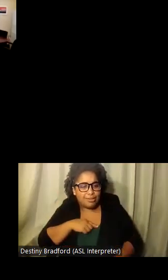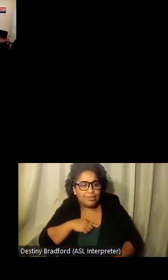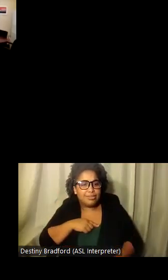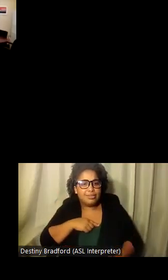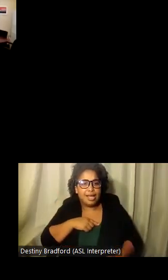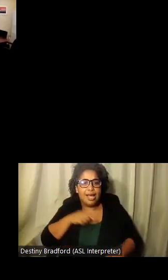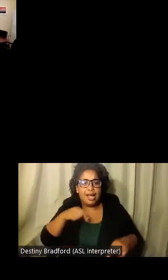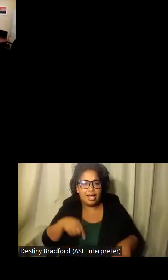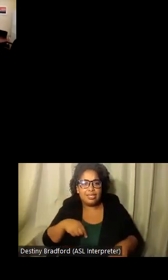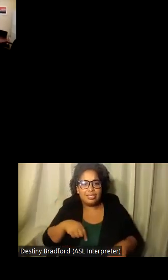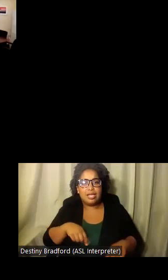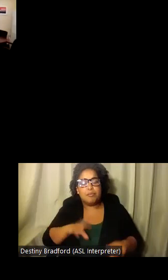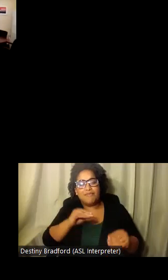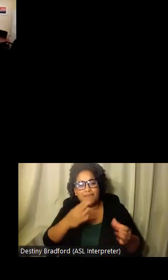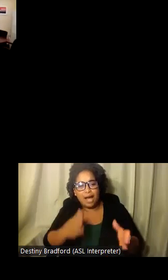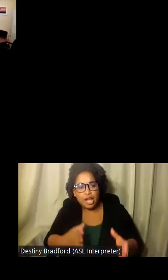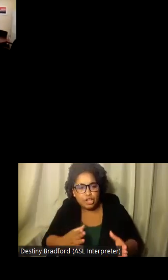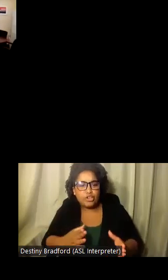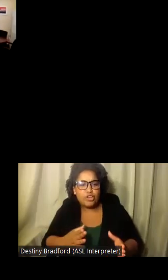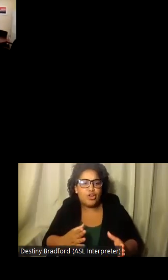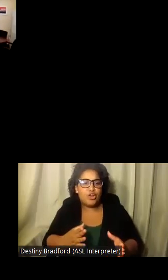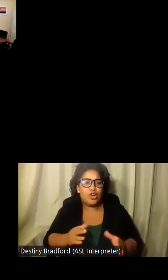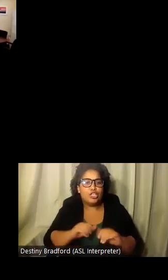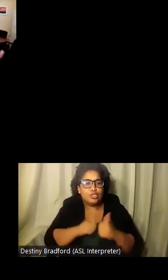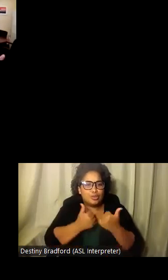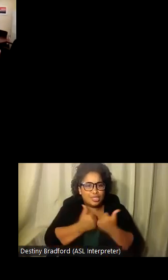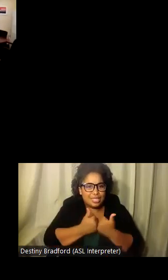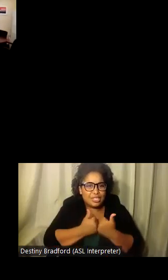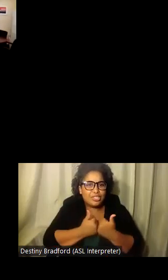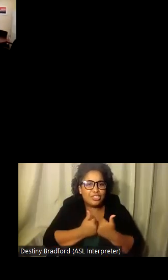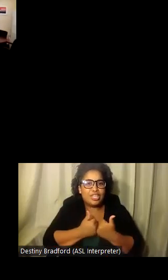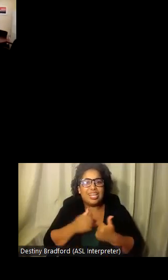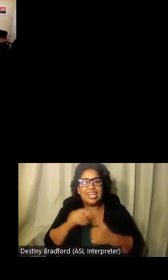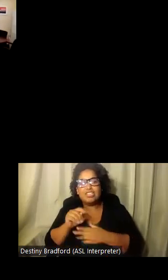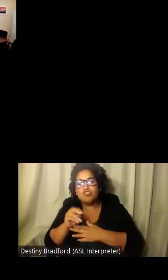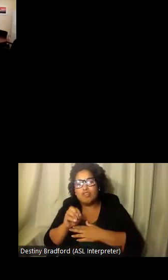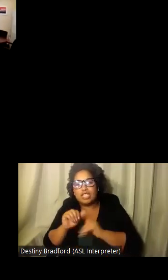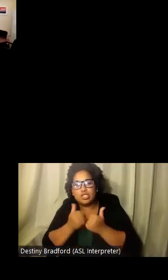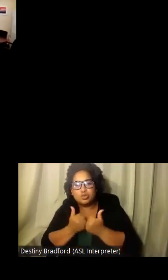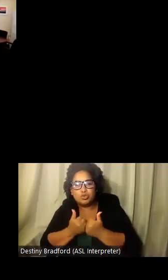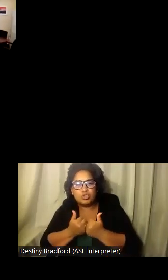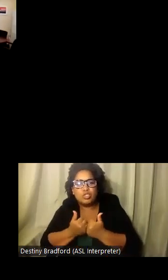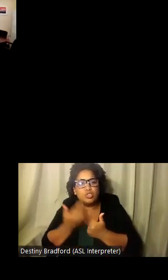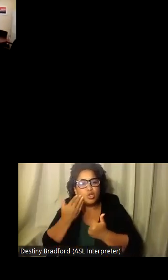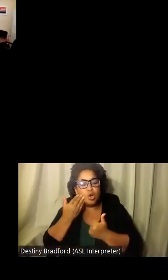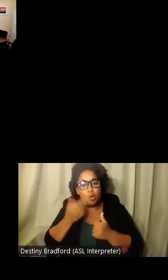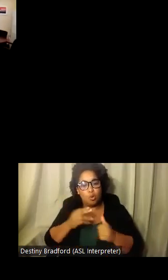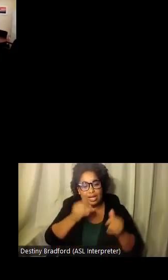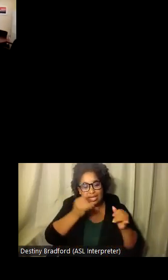association, a provider association, to help individual provider organizations understand where they stand in relation to